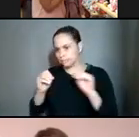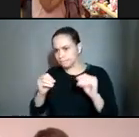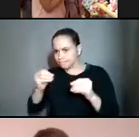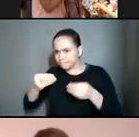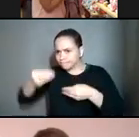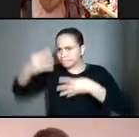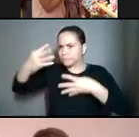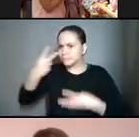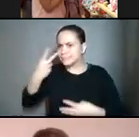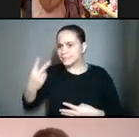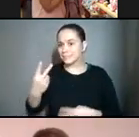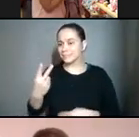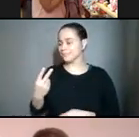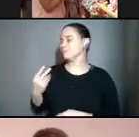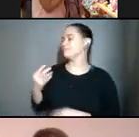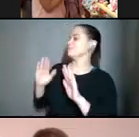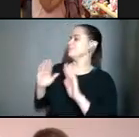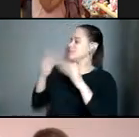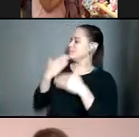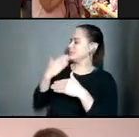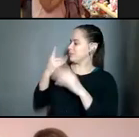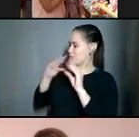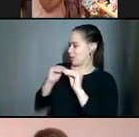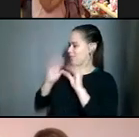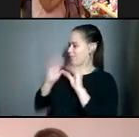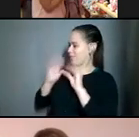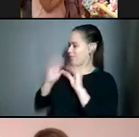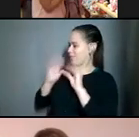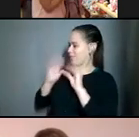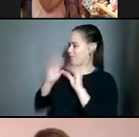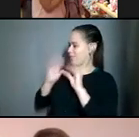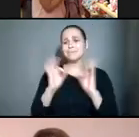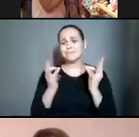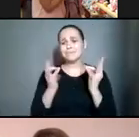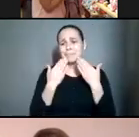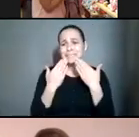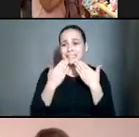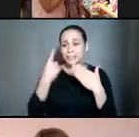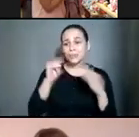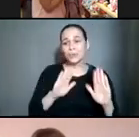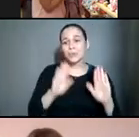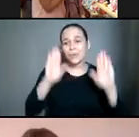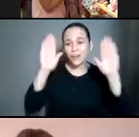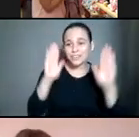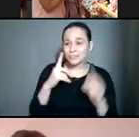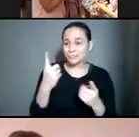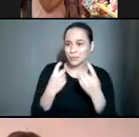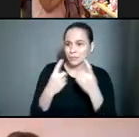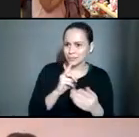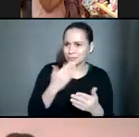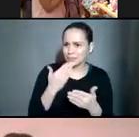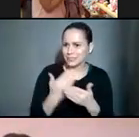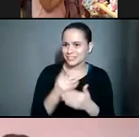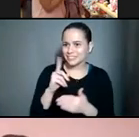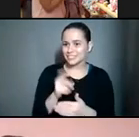Great, thank you for that clarification. And families, thank you for those great questions. Those were some really good ones. We